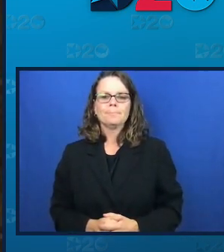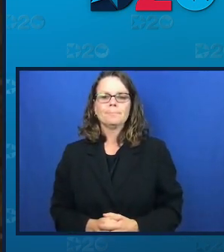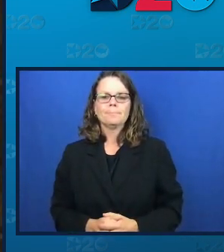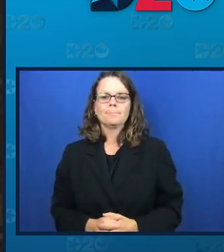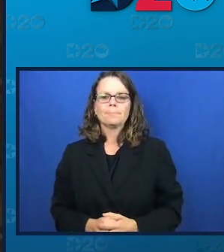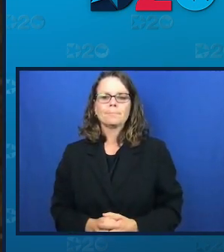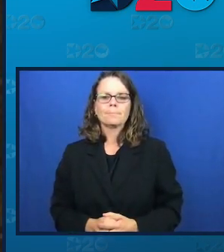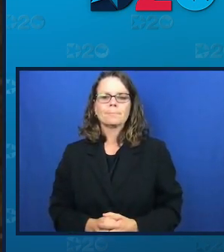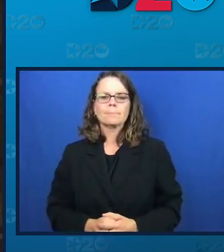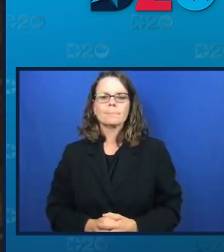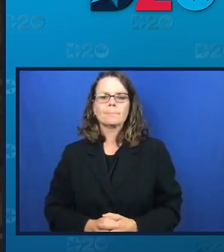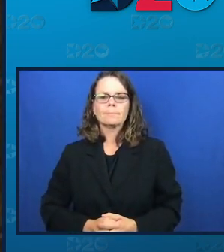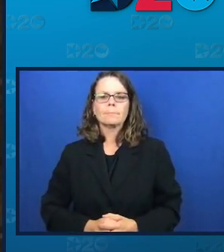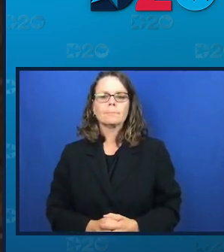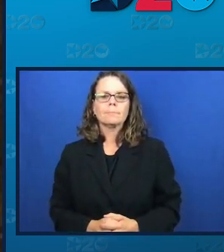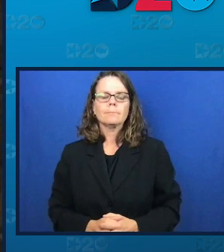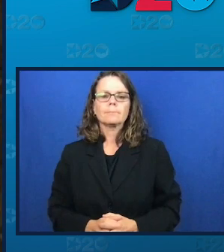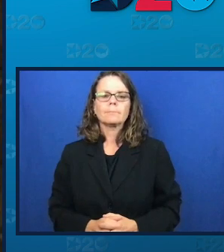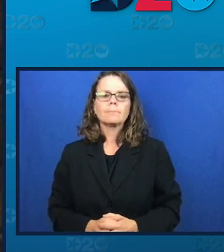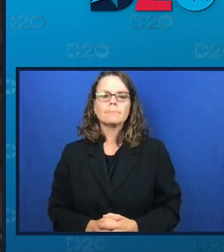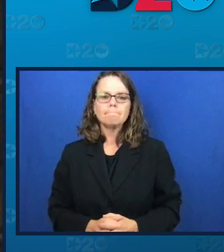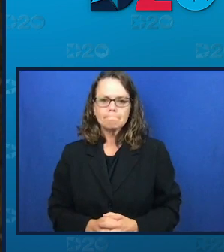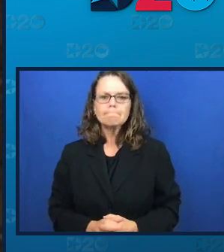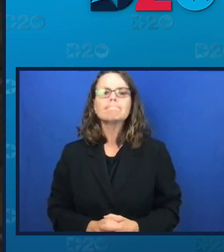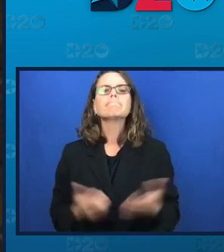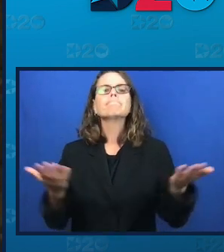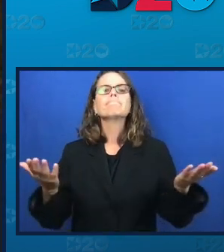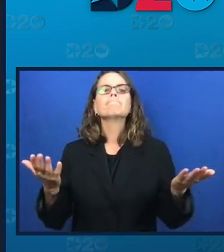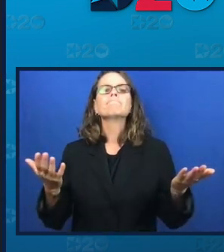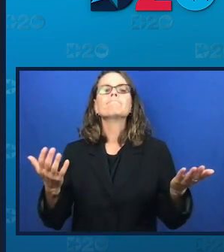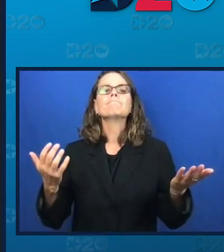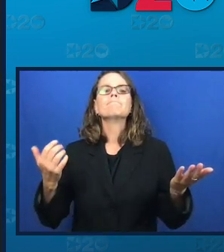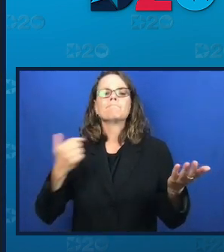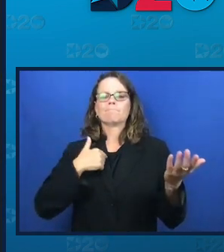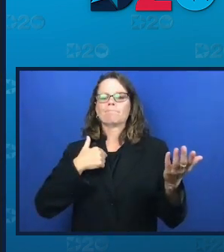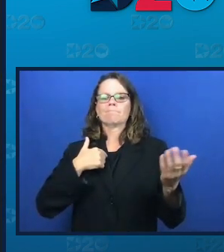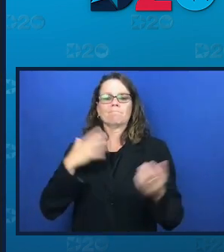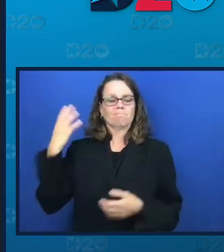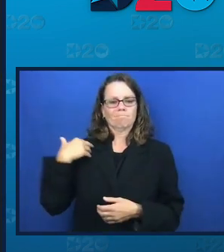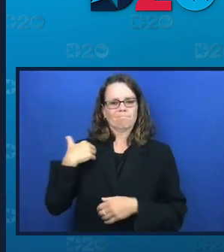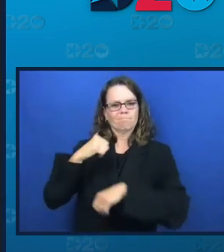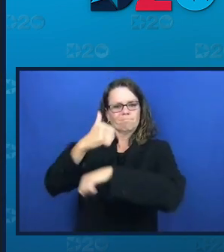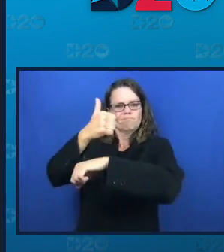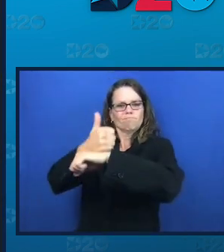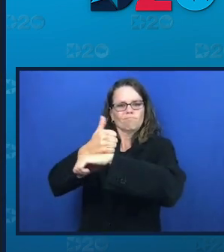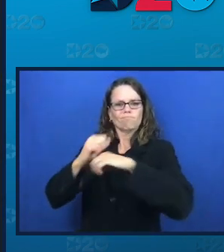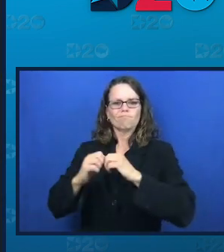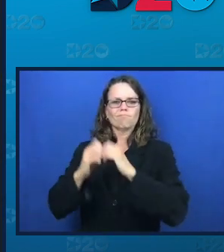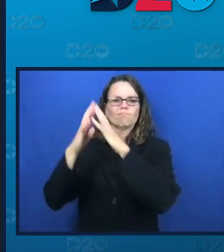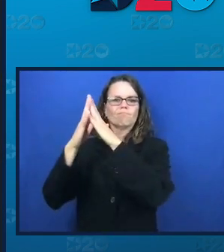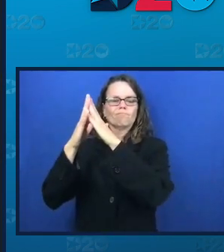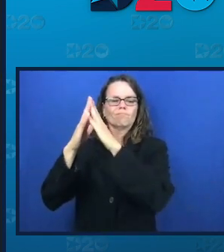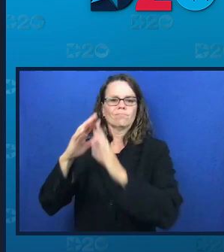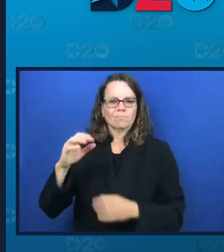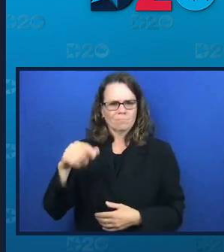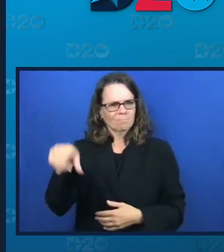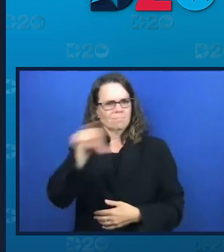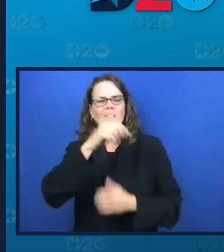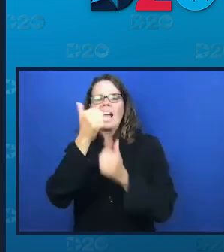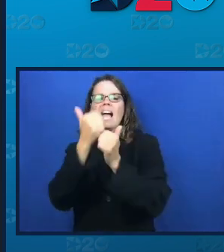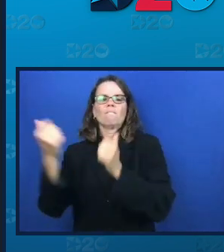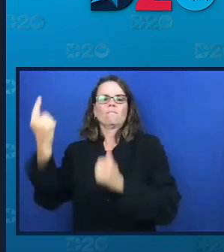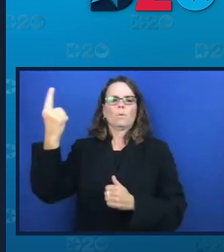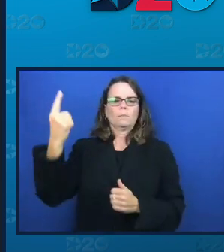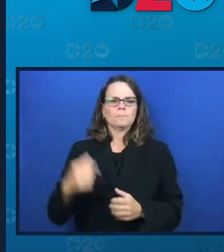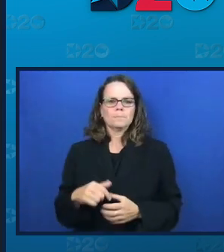I'm Amanda Lippman. I'm the co-founder and executive director of Run for Something. In May 2017, I was invited to join a small meeting in DC